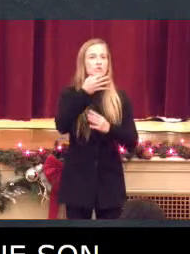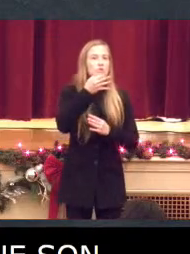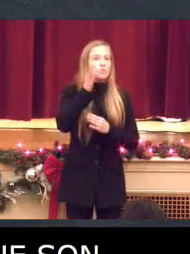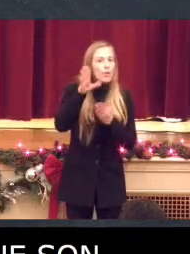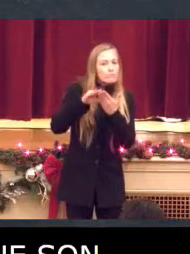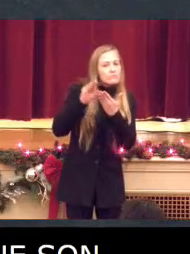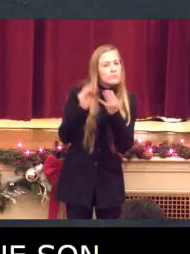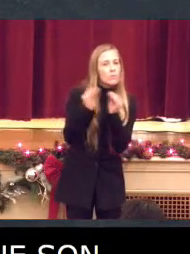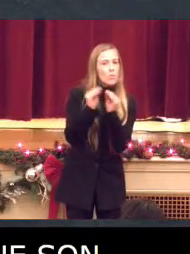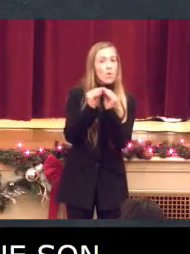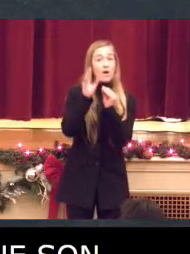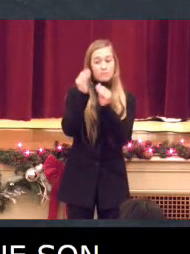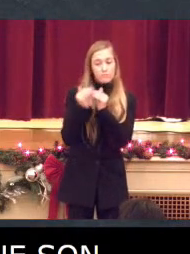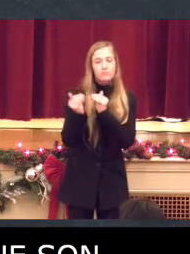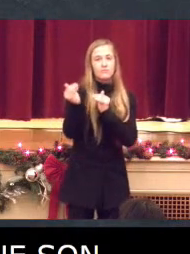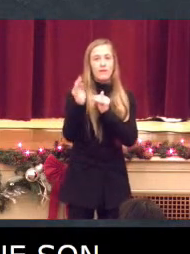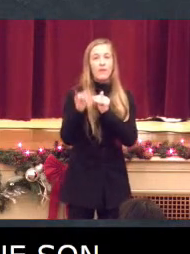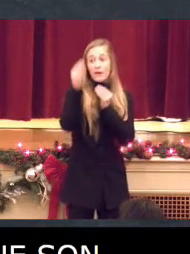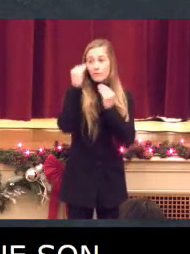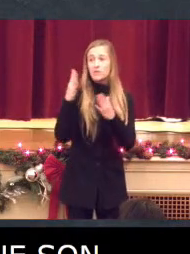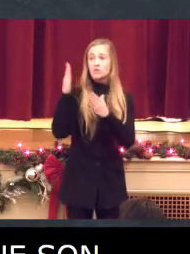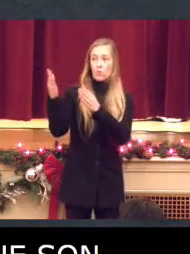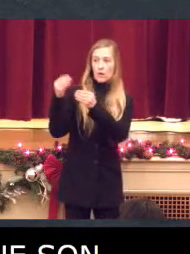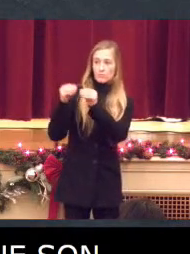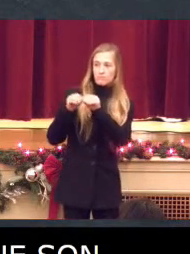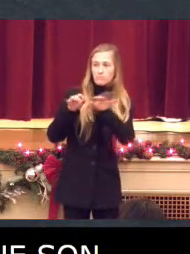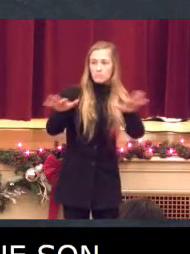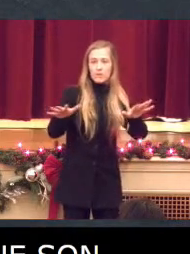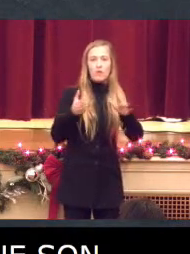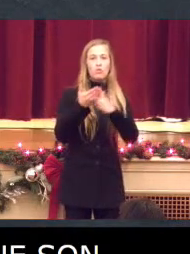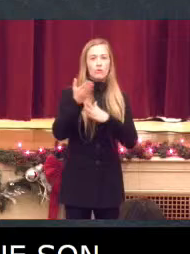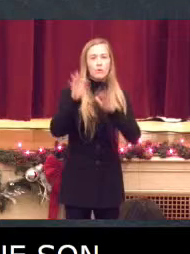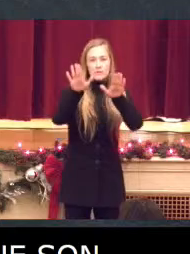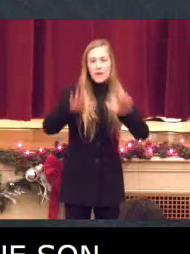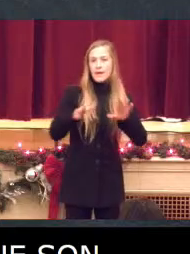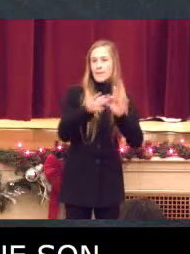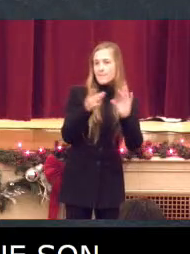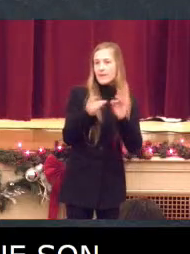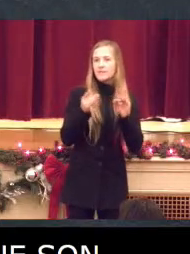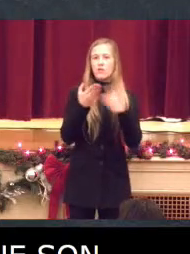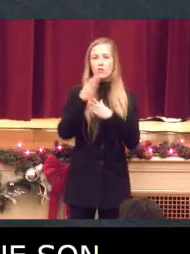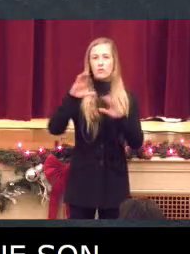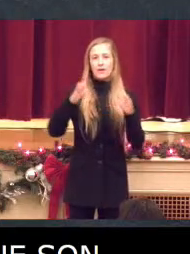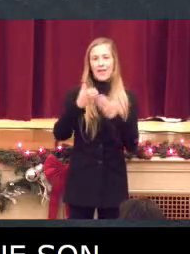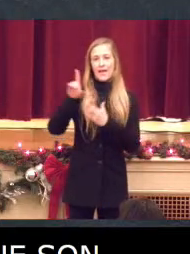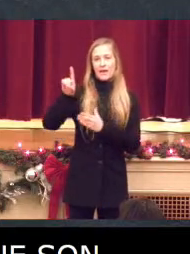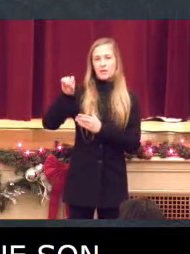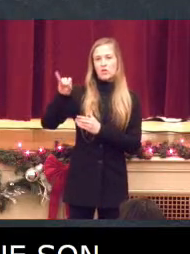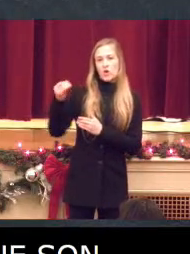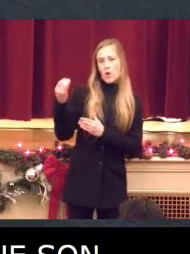that information will be shared with you through the Sunday messages, through Class Dojo,